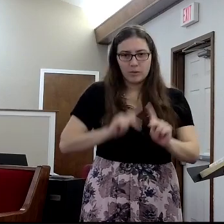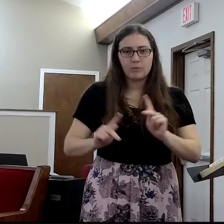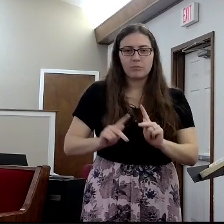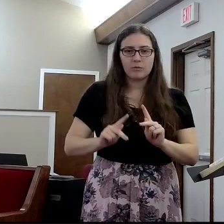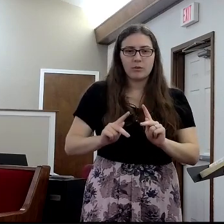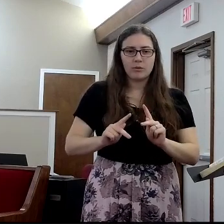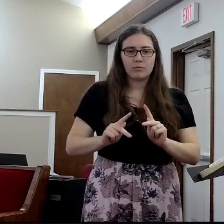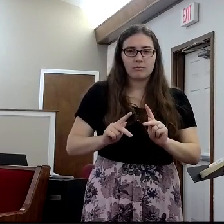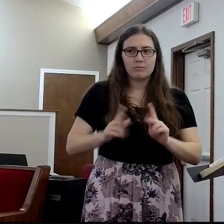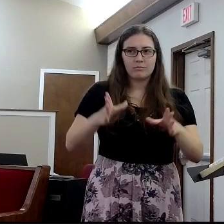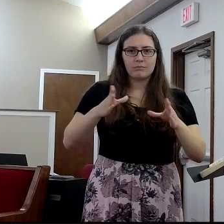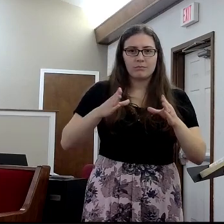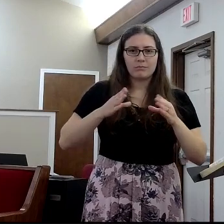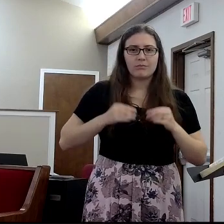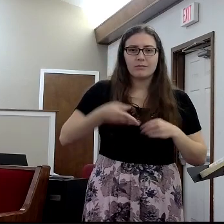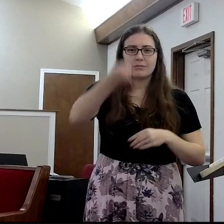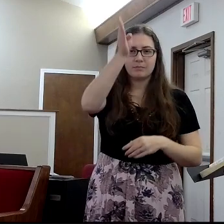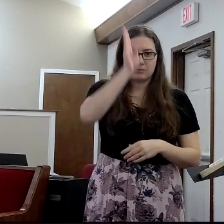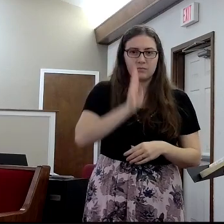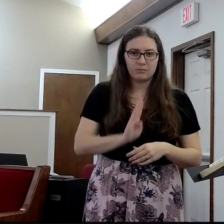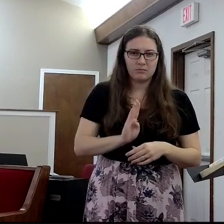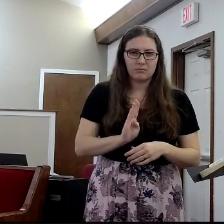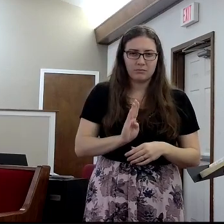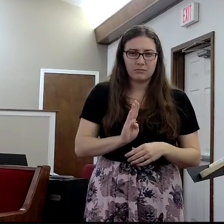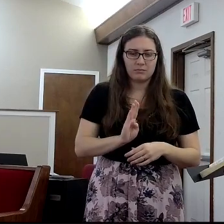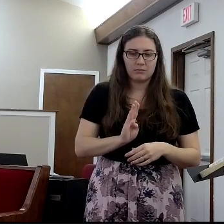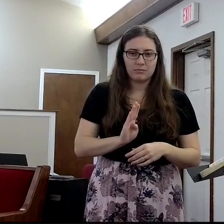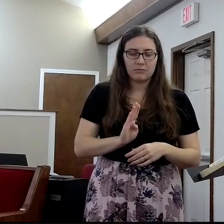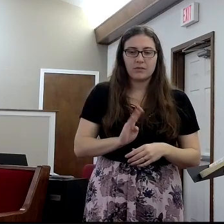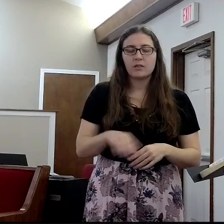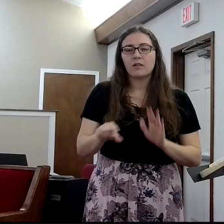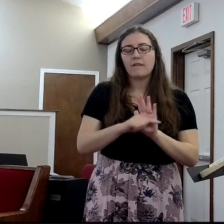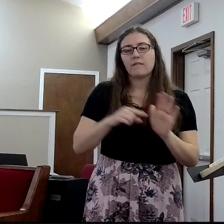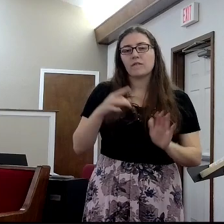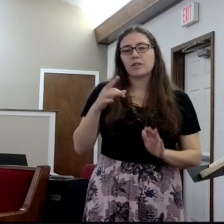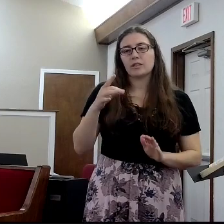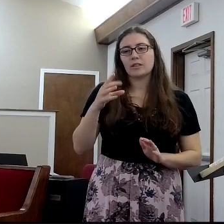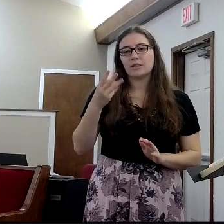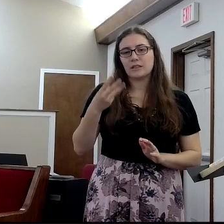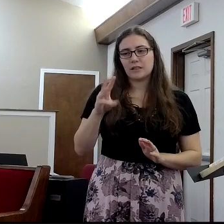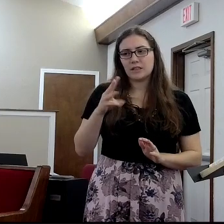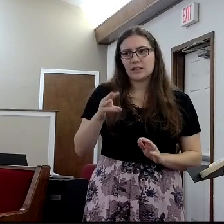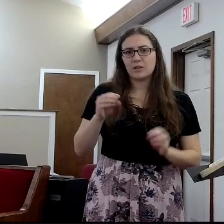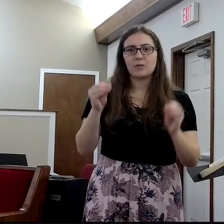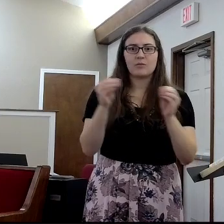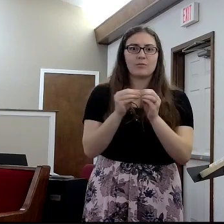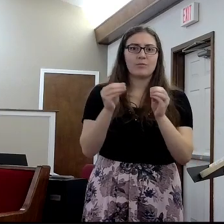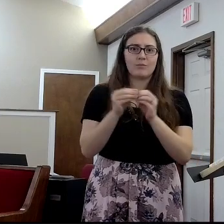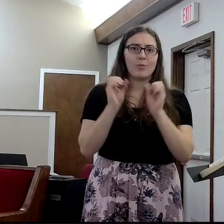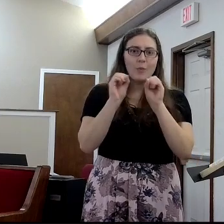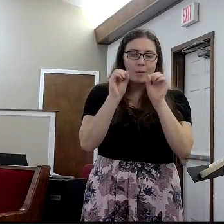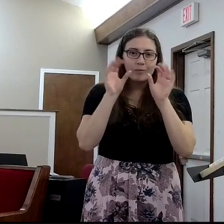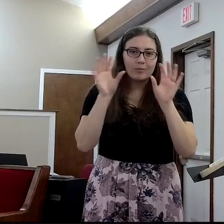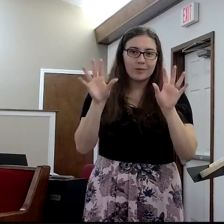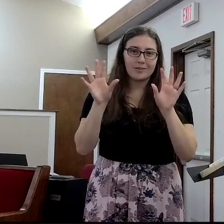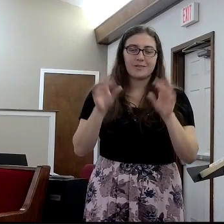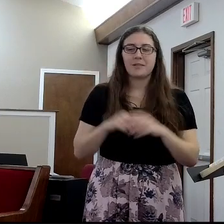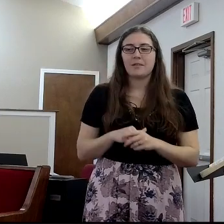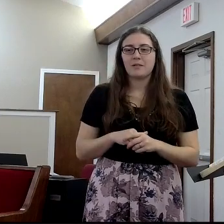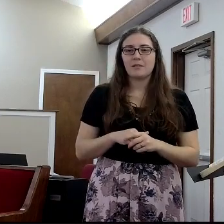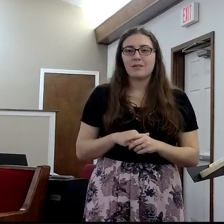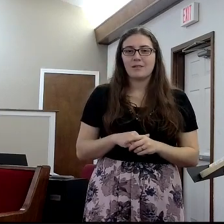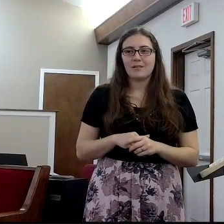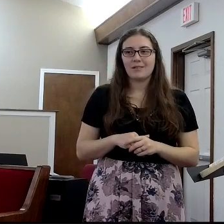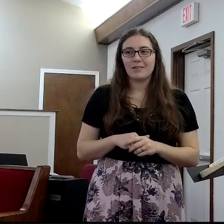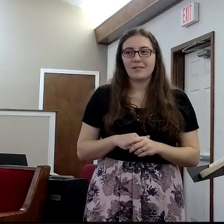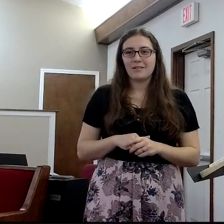how that doesn't come with anything other than a wow. But in verse 16, it gets even, I would say, more impressive, if you